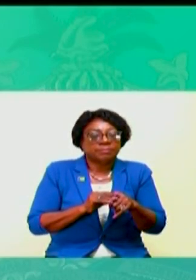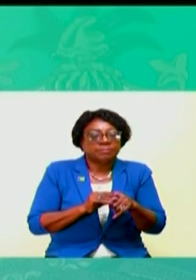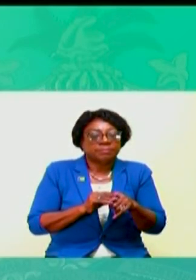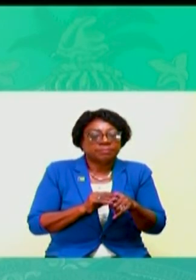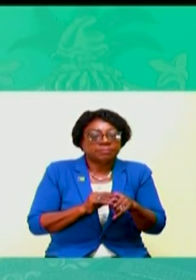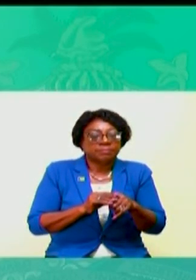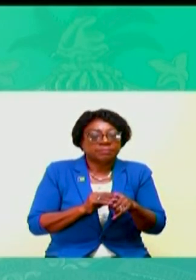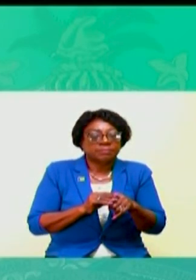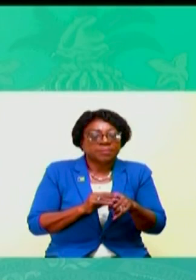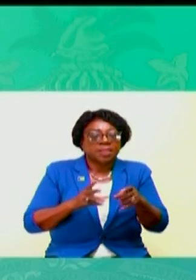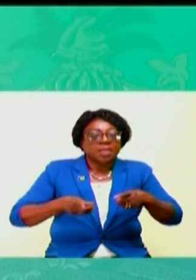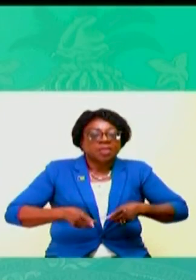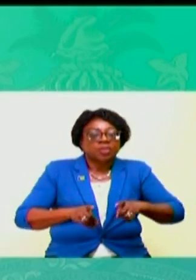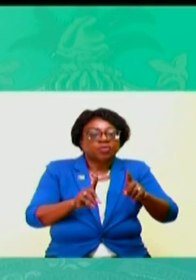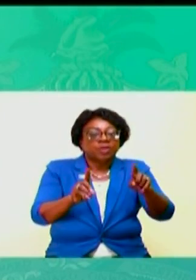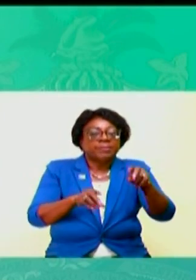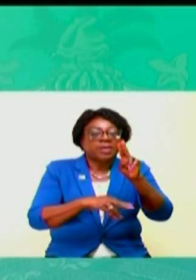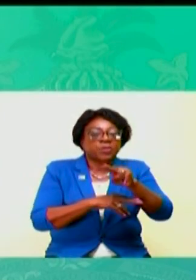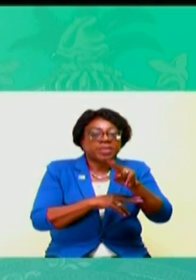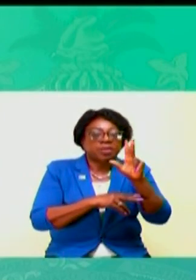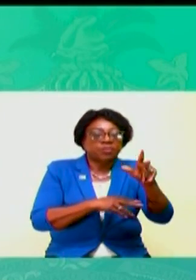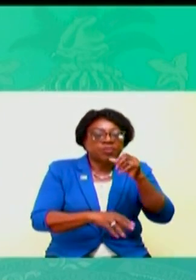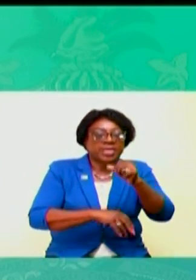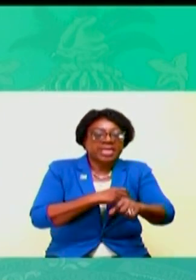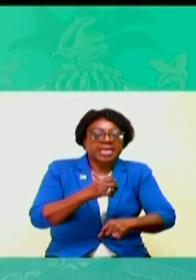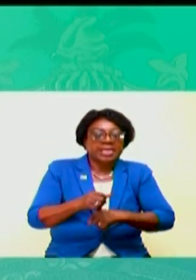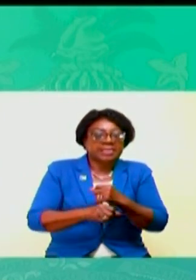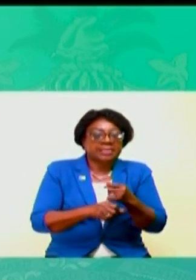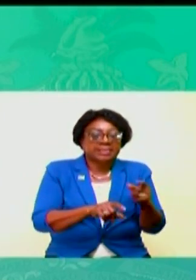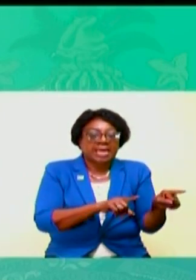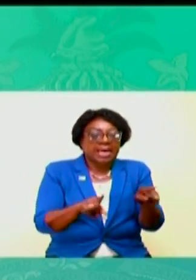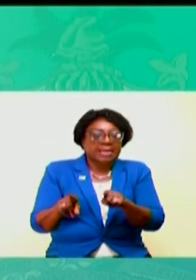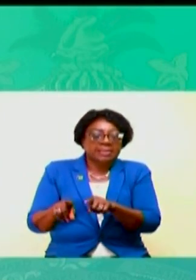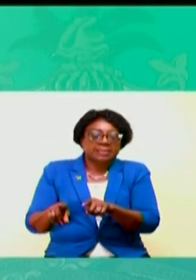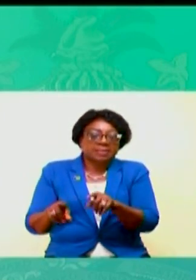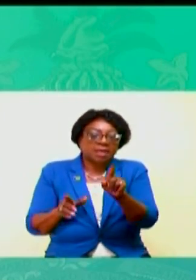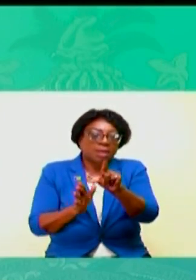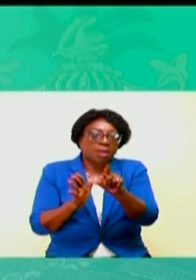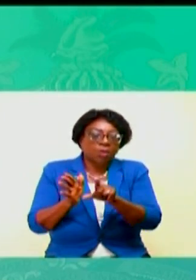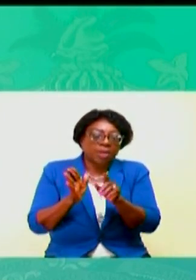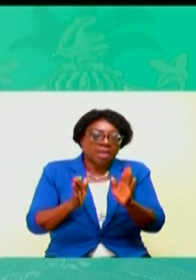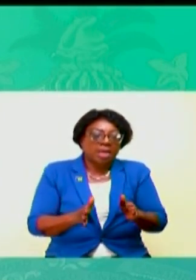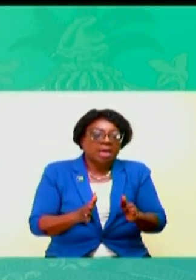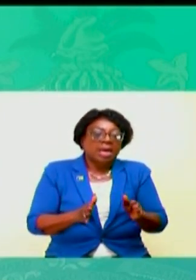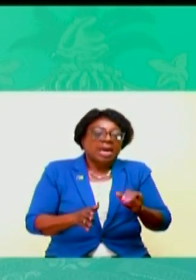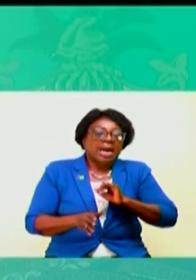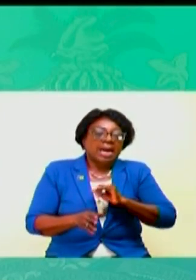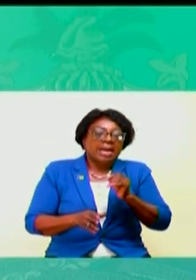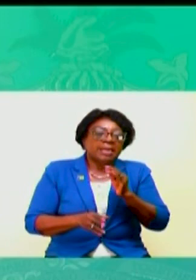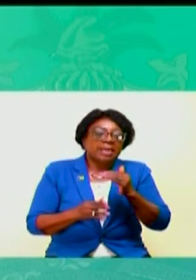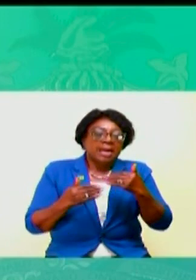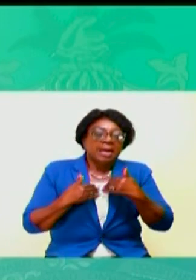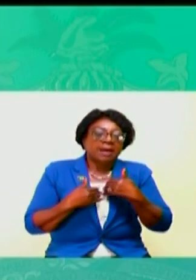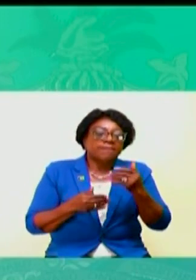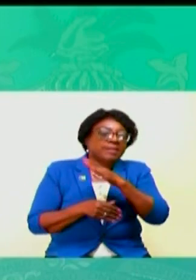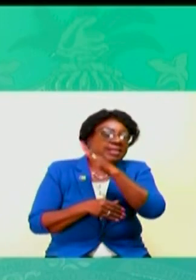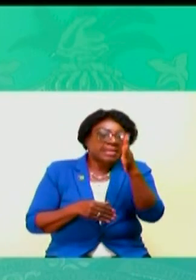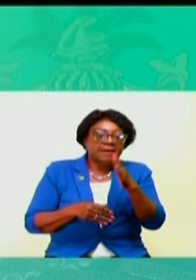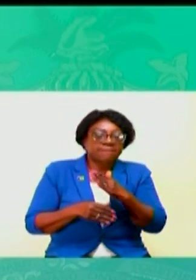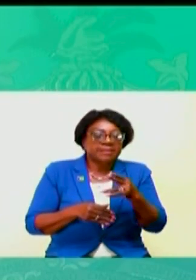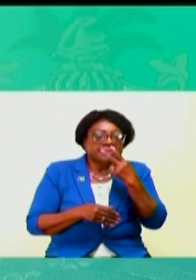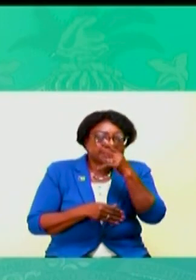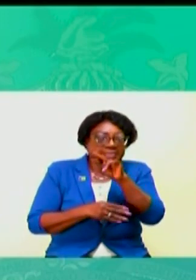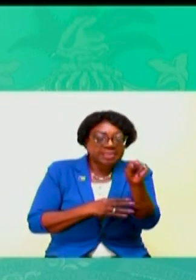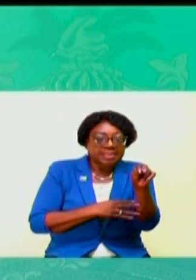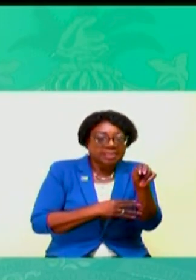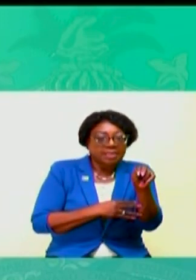Mm-hmm. Wow. During my 23 years as an attorney, I have never seen an unsigned registered